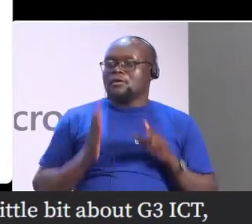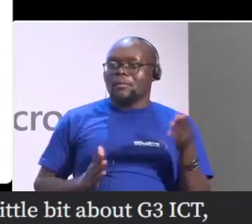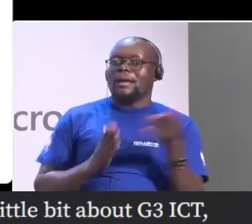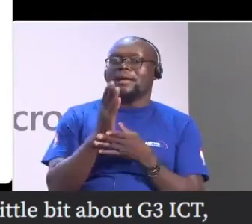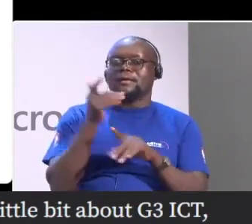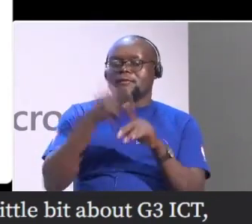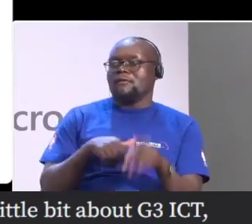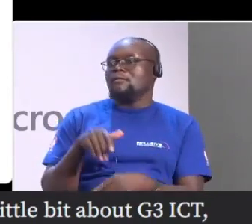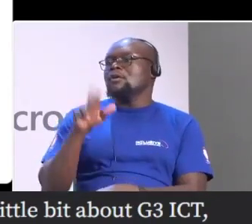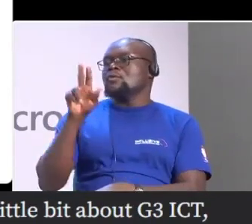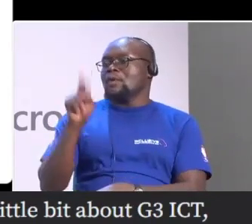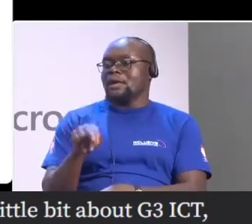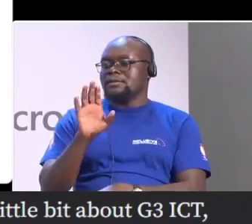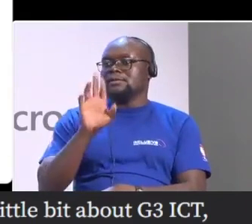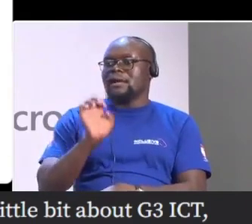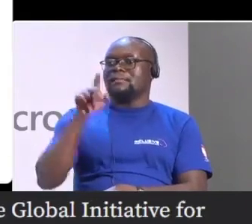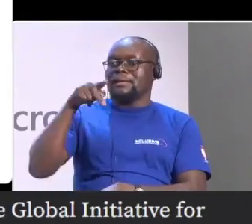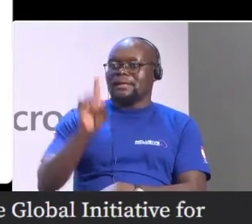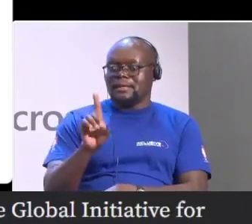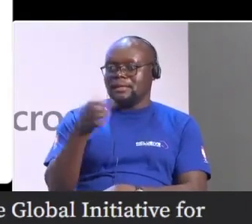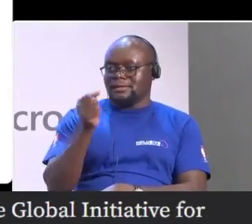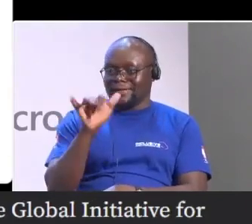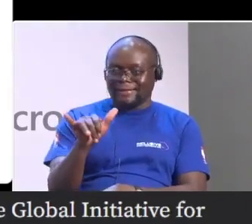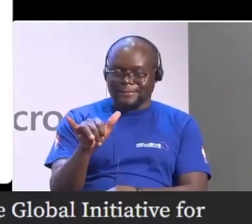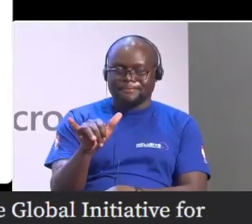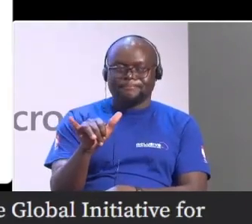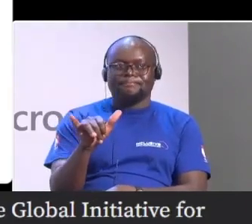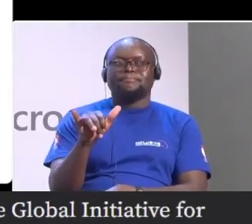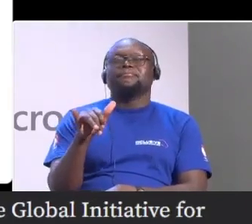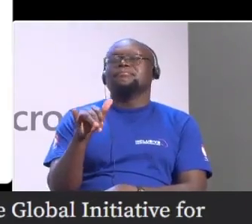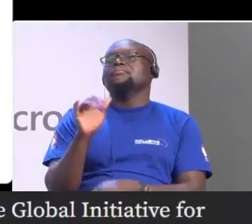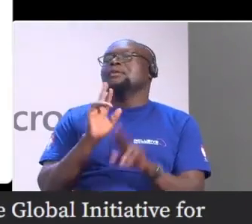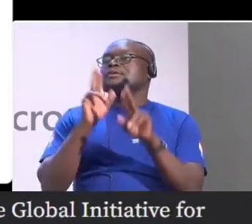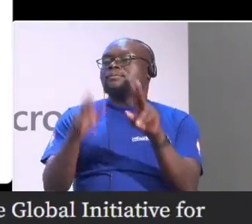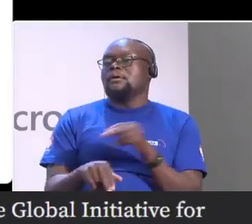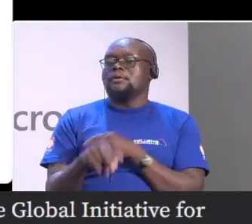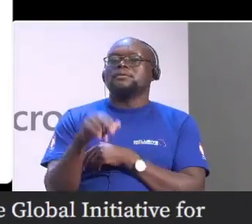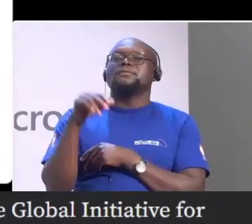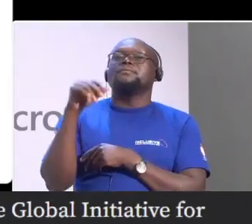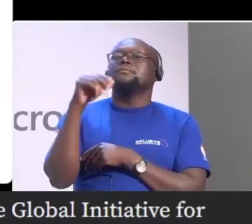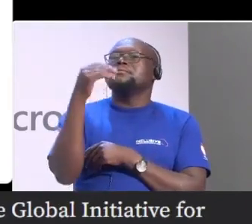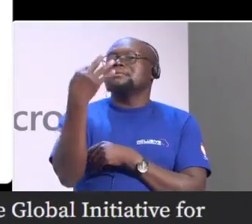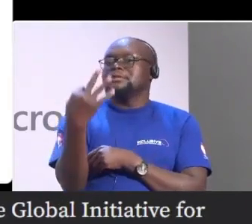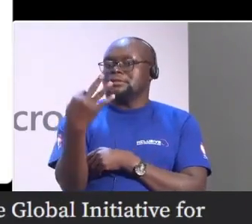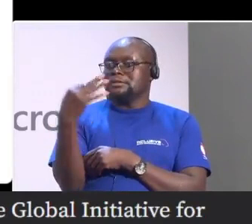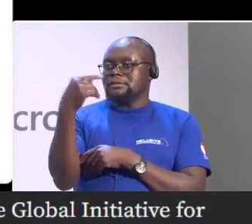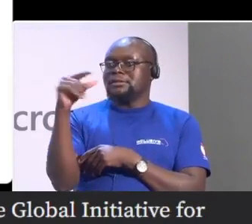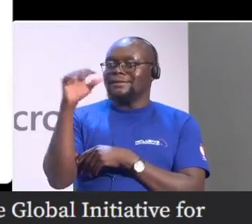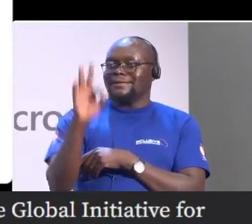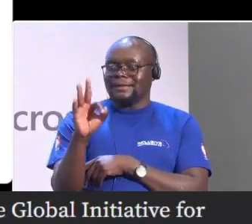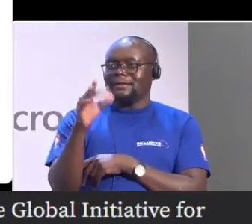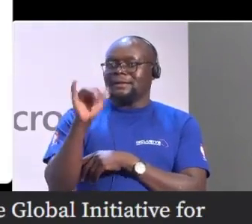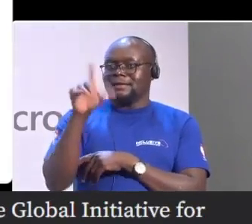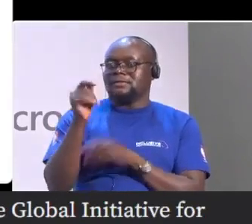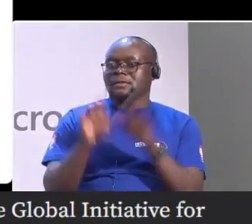from the UN, the CRPD. So that spawned G3ICT to